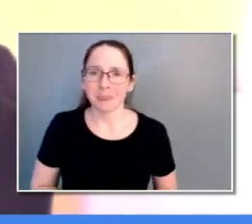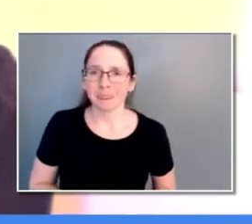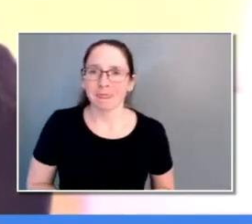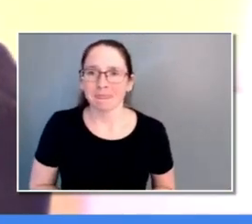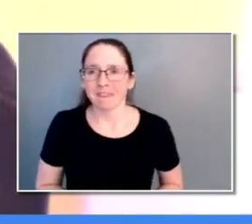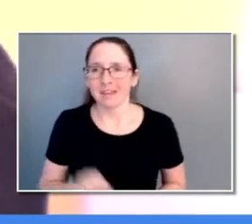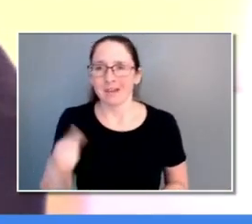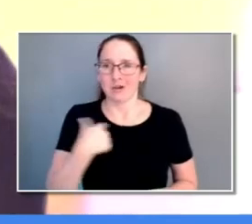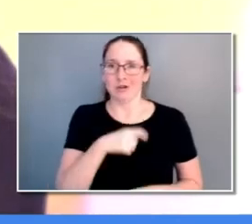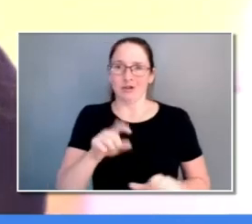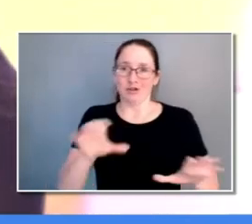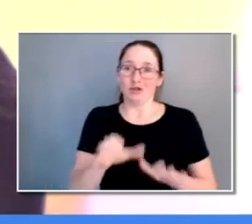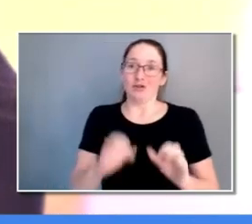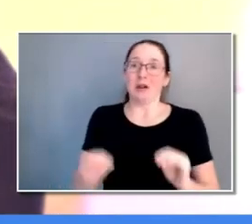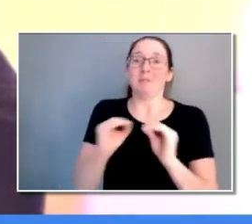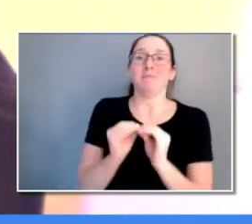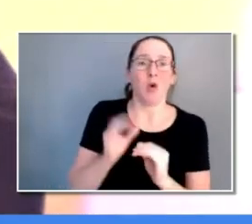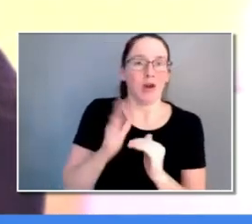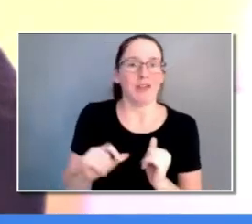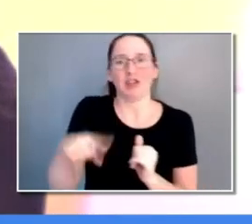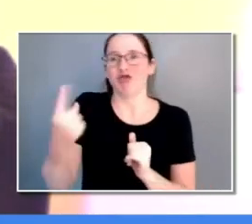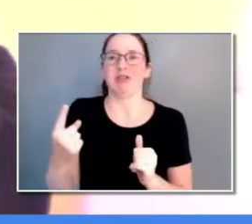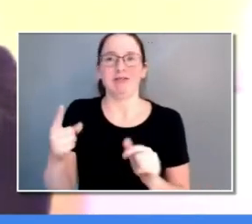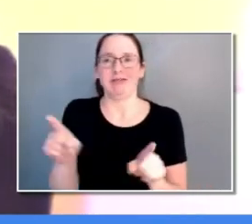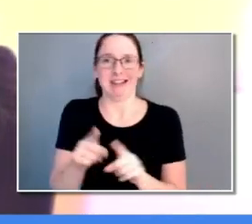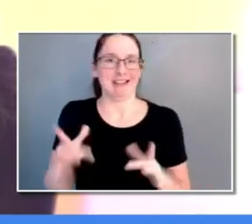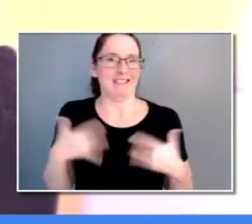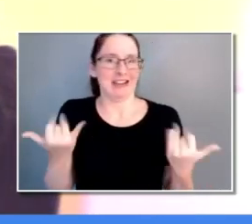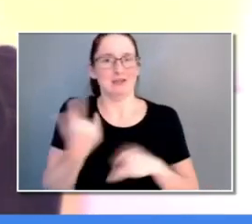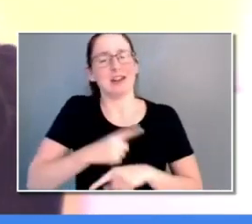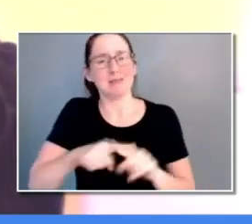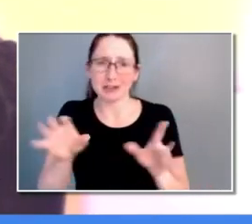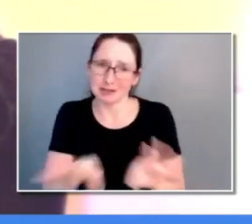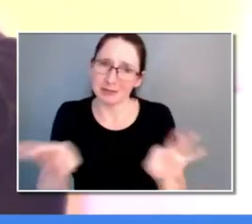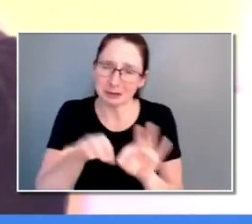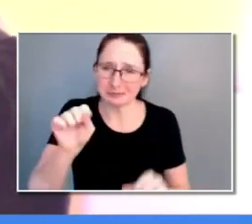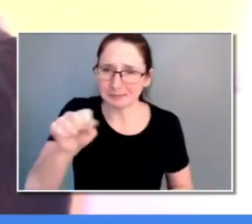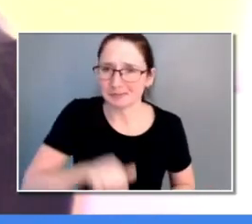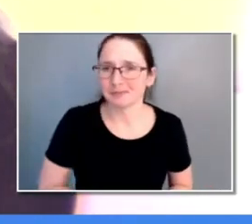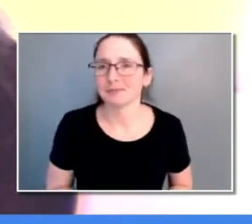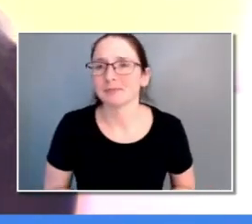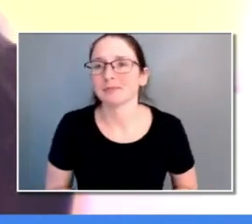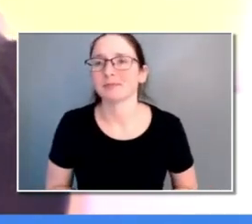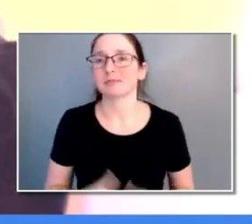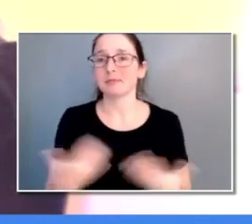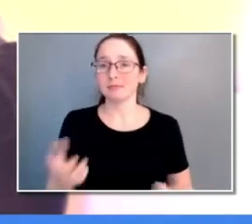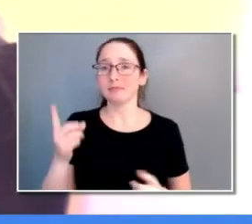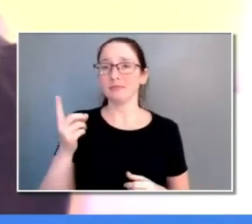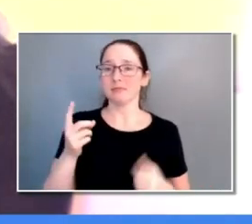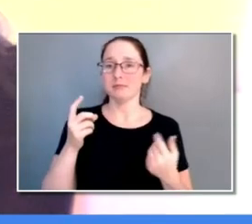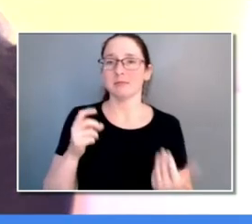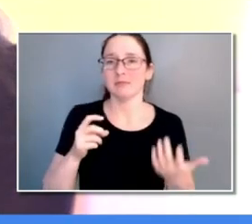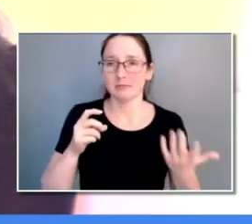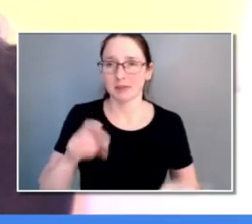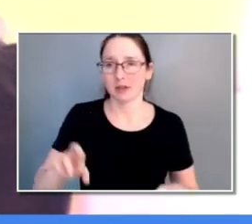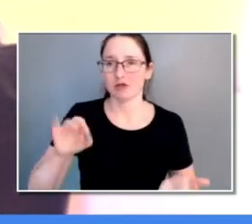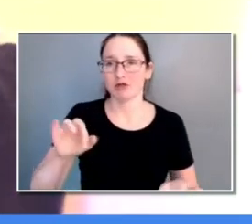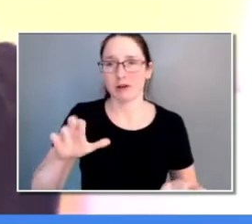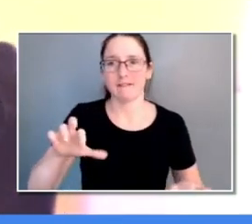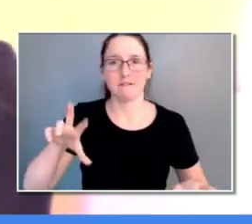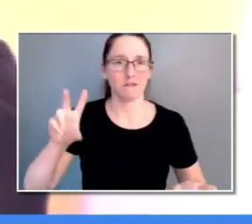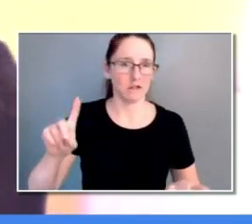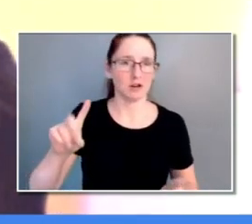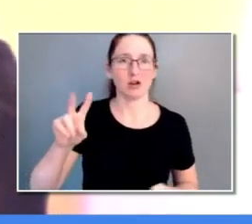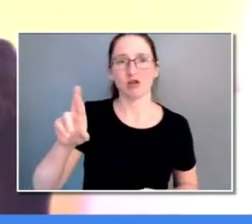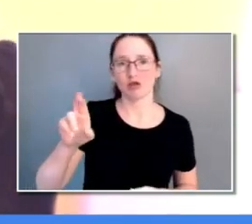We should be doing it more than on just events like today, but it is so important. Dr. Reverend Beaumonte, thank you for the words of